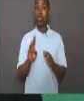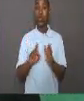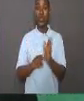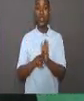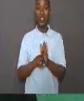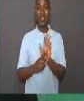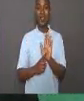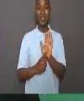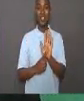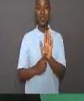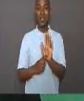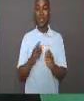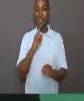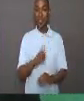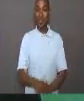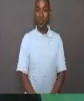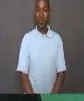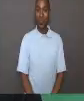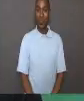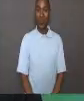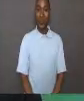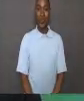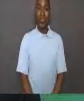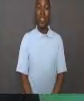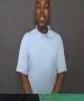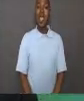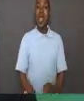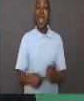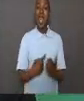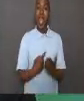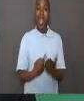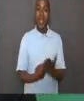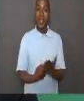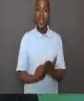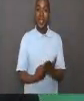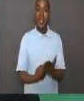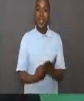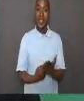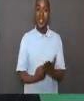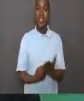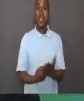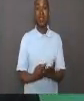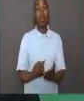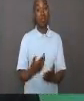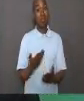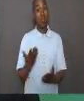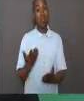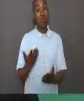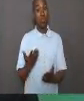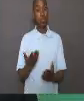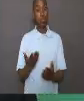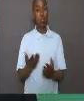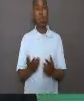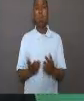When the cysticerci are ingested by humans eating raw